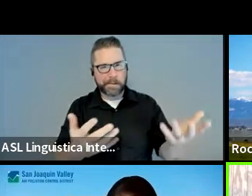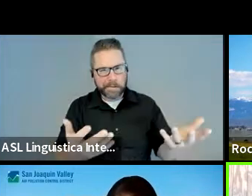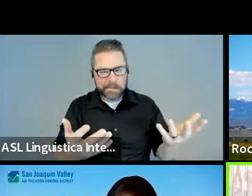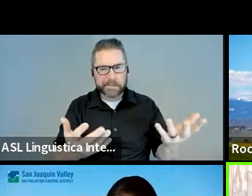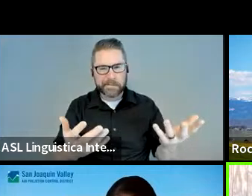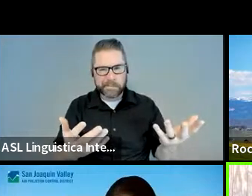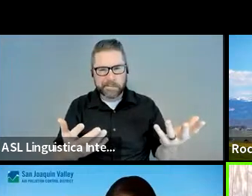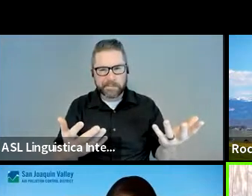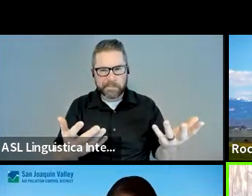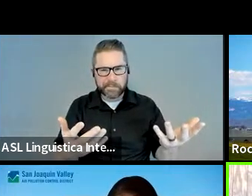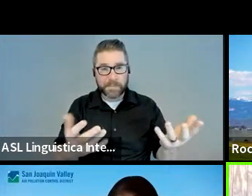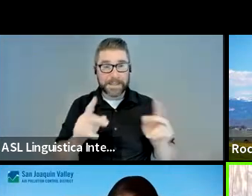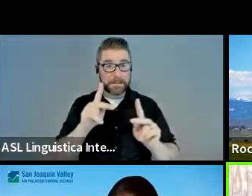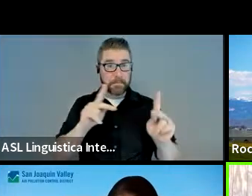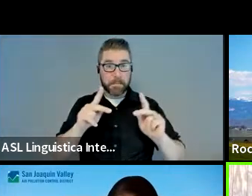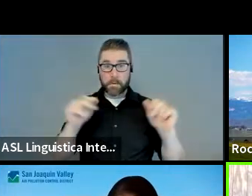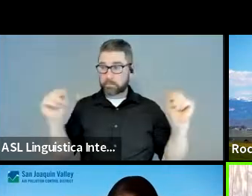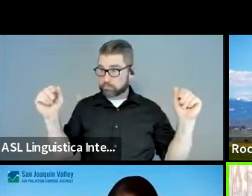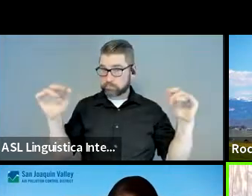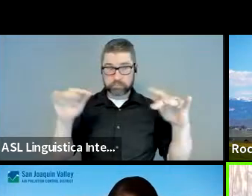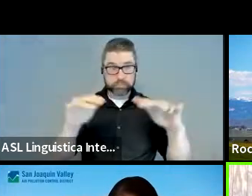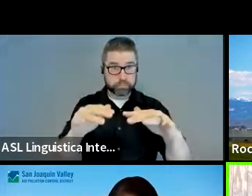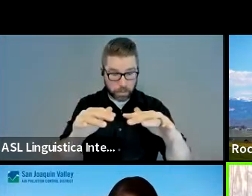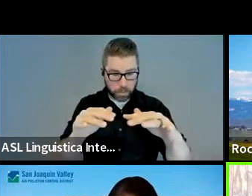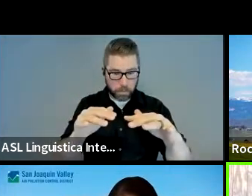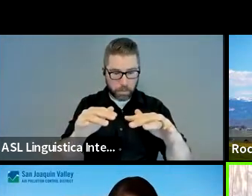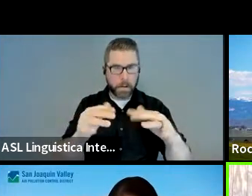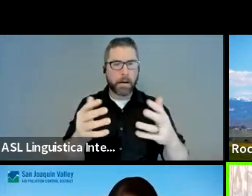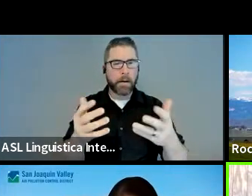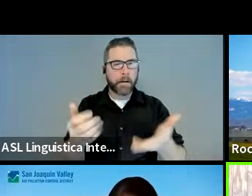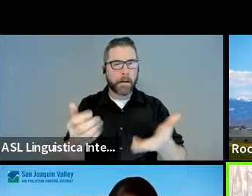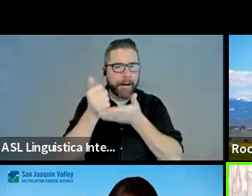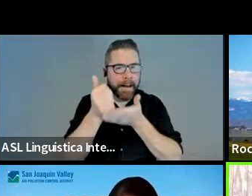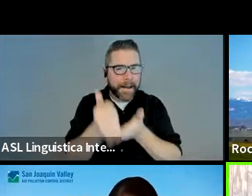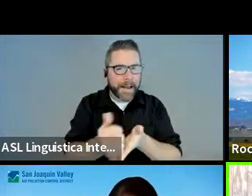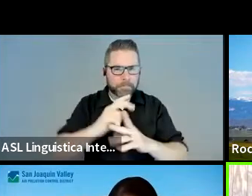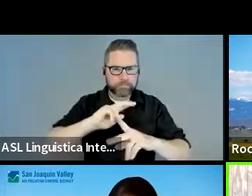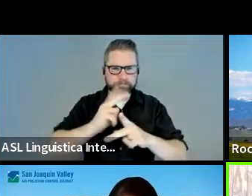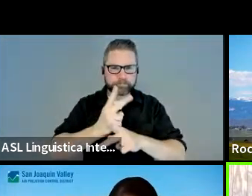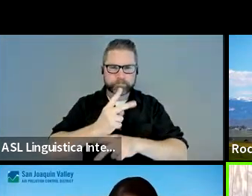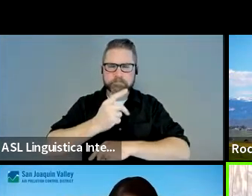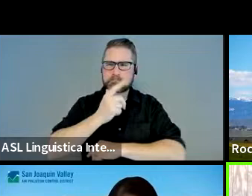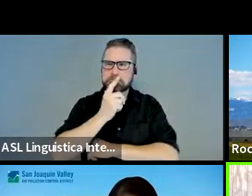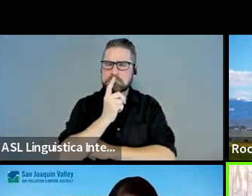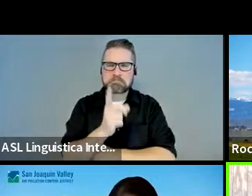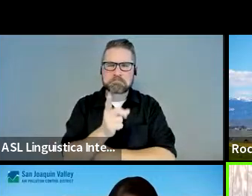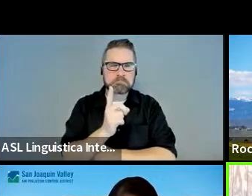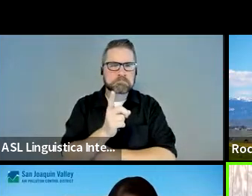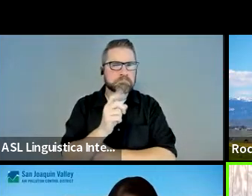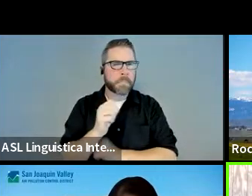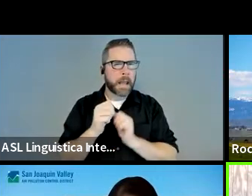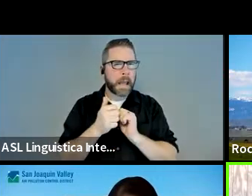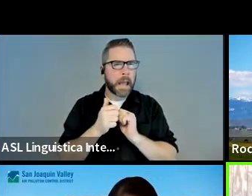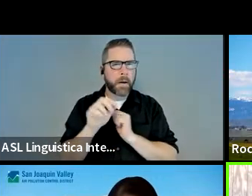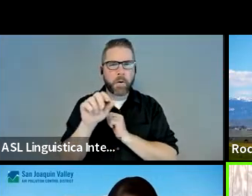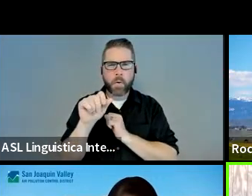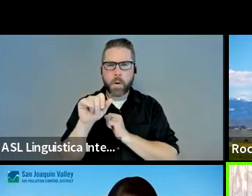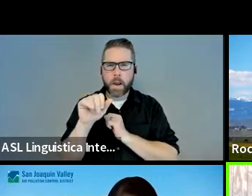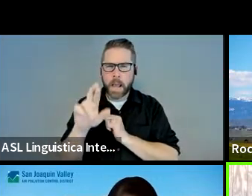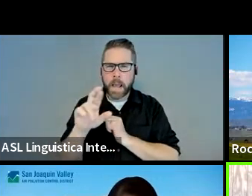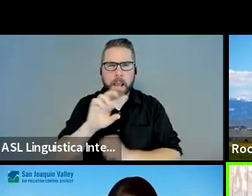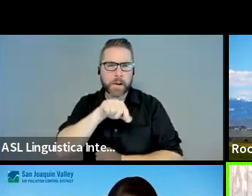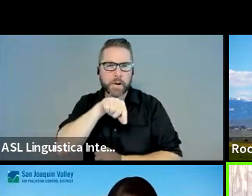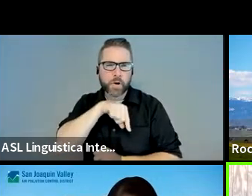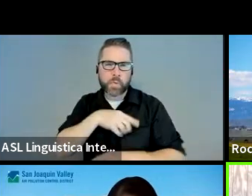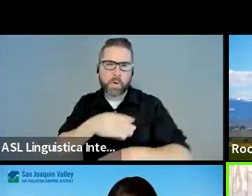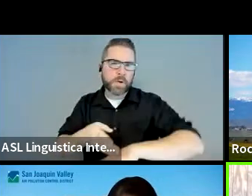to work with improving the quality of air and the quality of life for our community. That's what